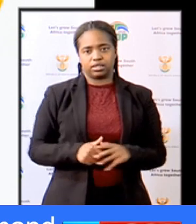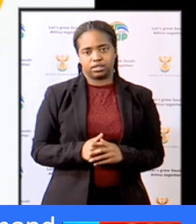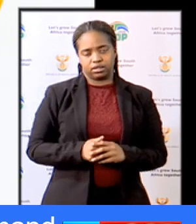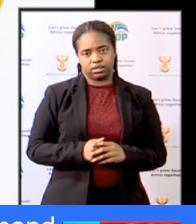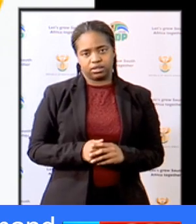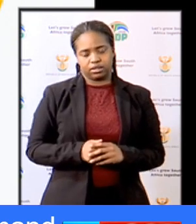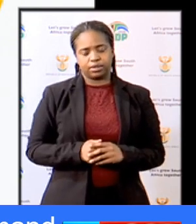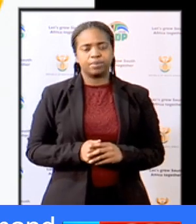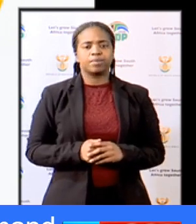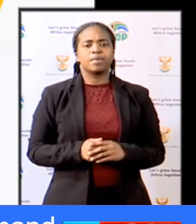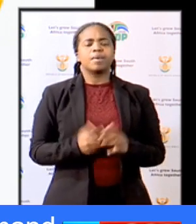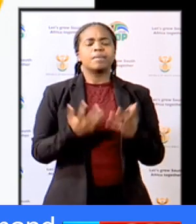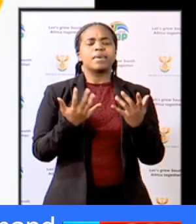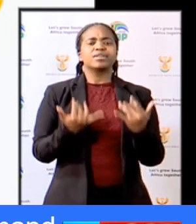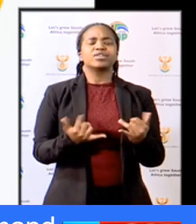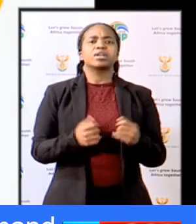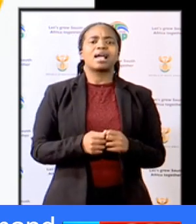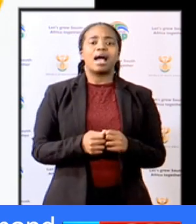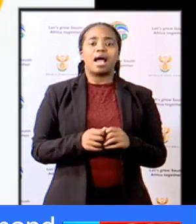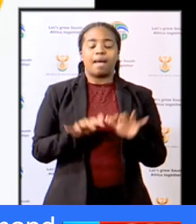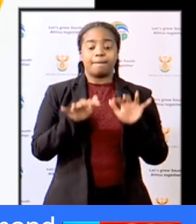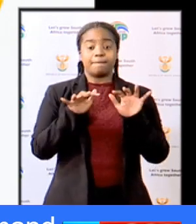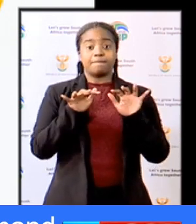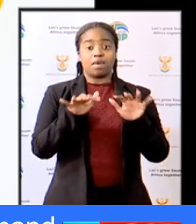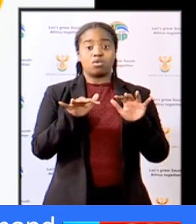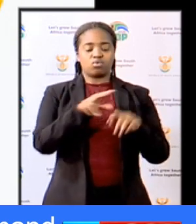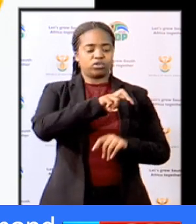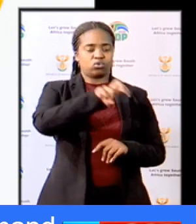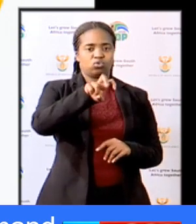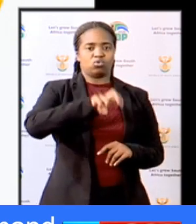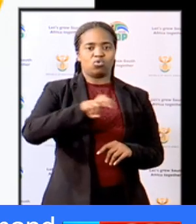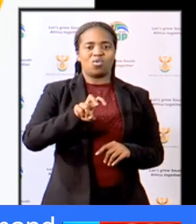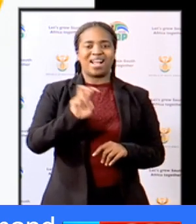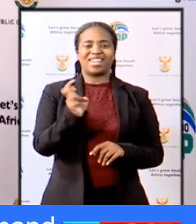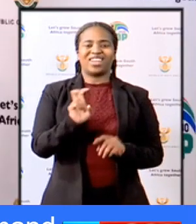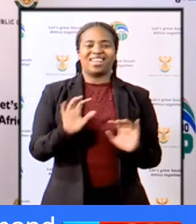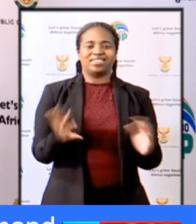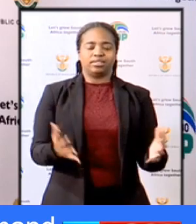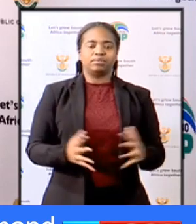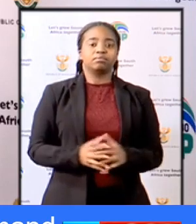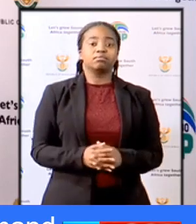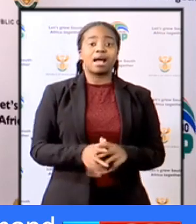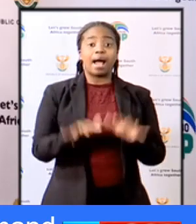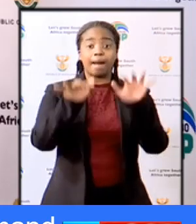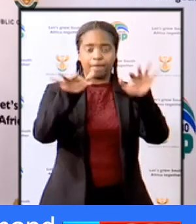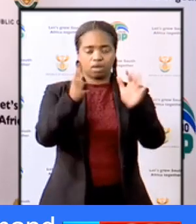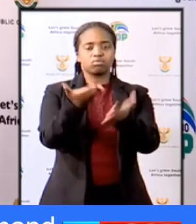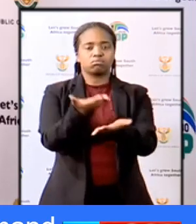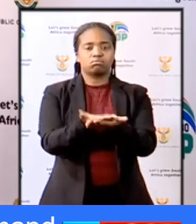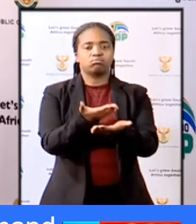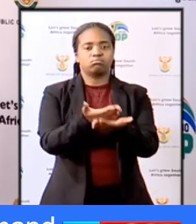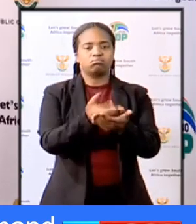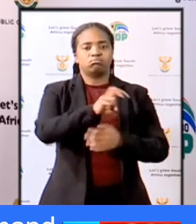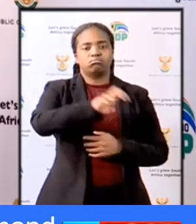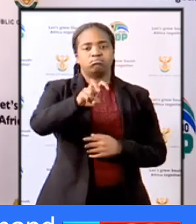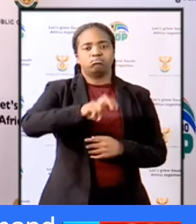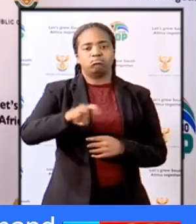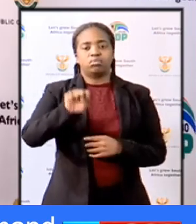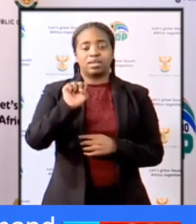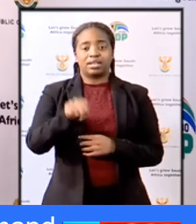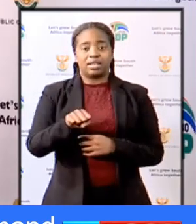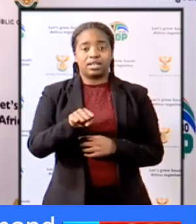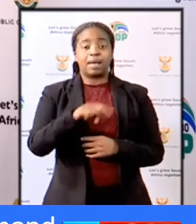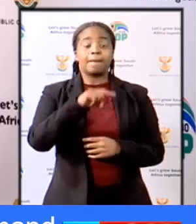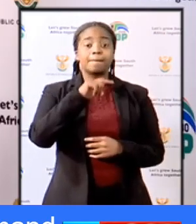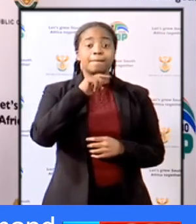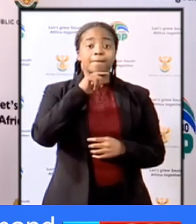Mayelana-ke nokuthi abantu bahamba kanjani, abantu sebevumelekile ukuthi bahambe basuke